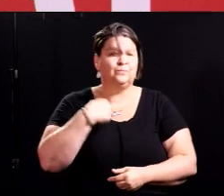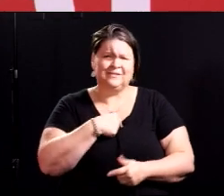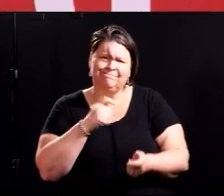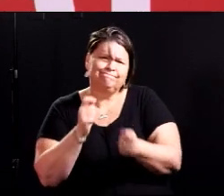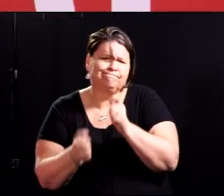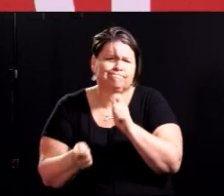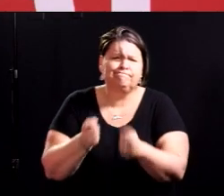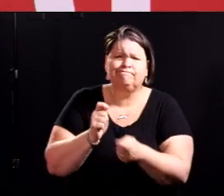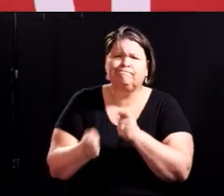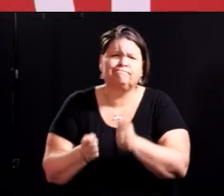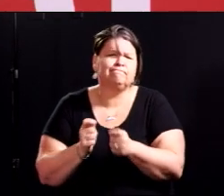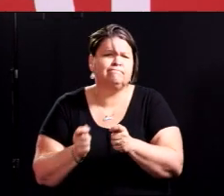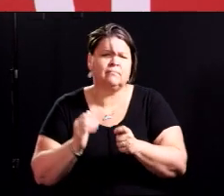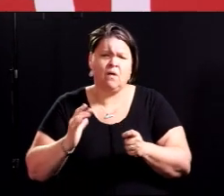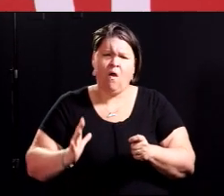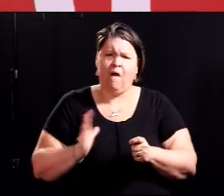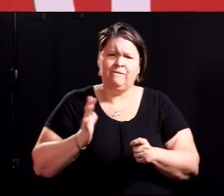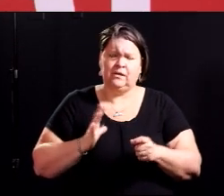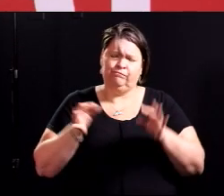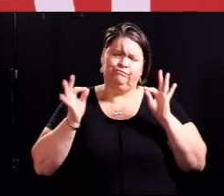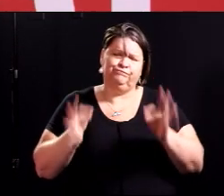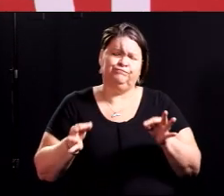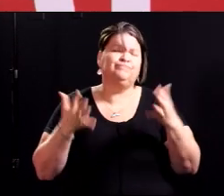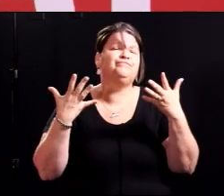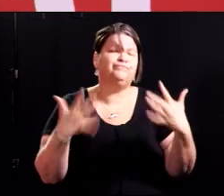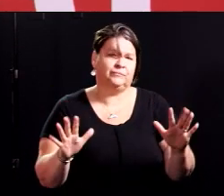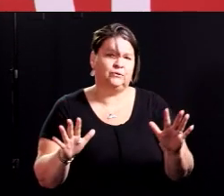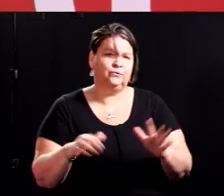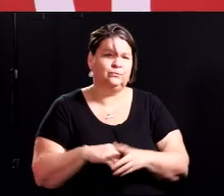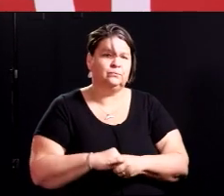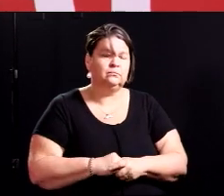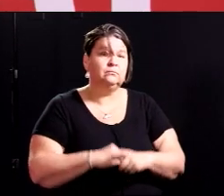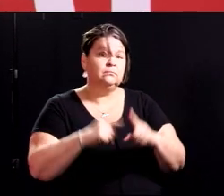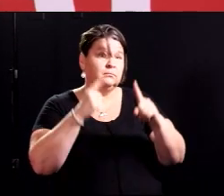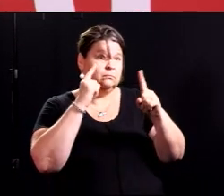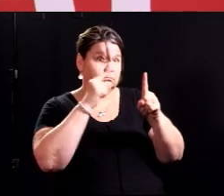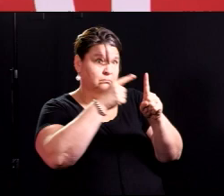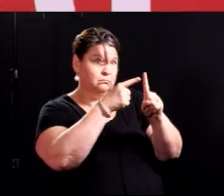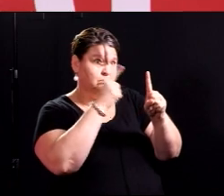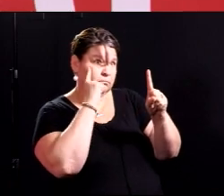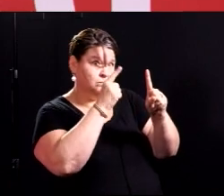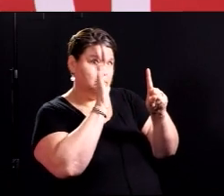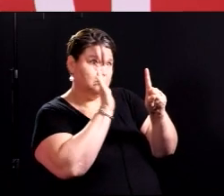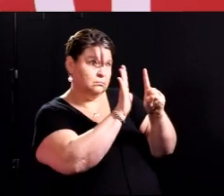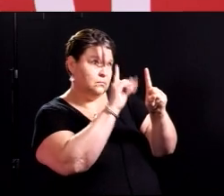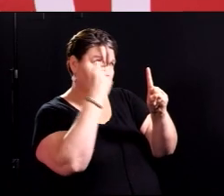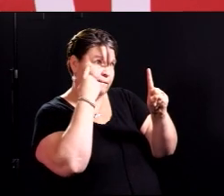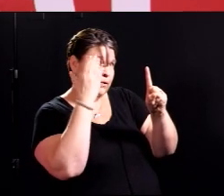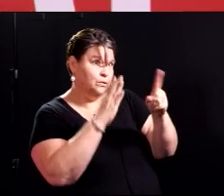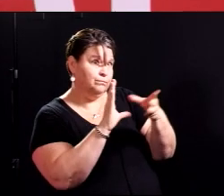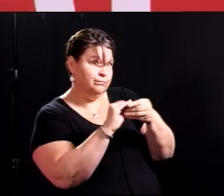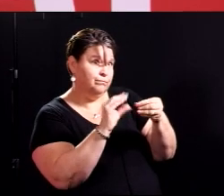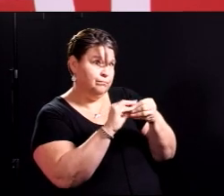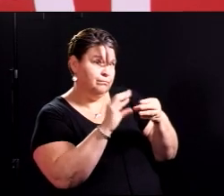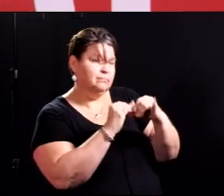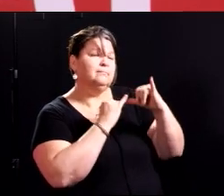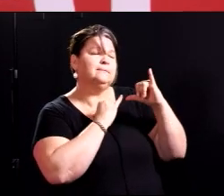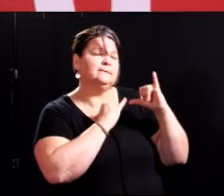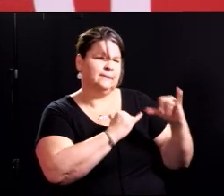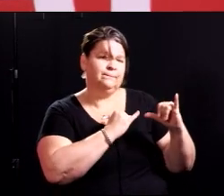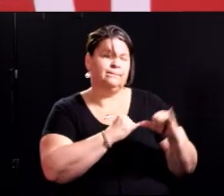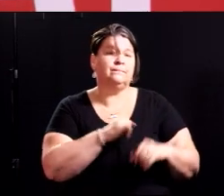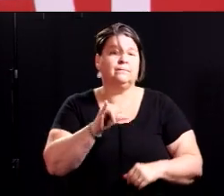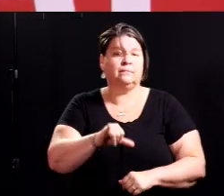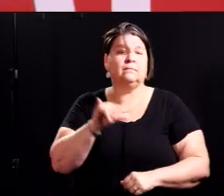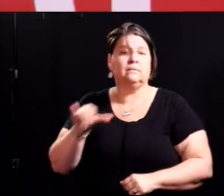it. There are updates that bring us closer in line to the governor's order and to the county's order. Nothing substantial